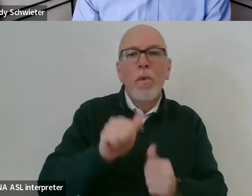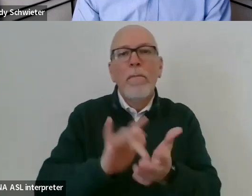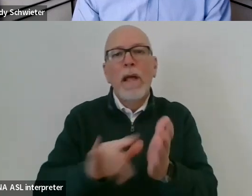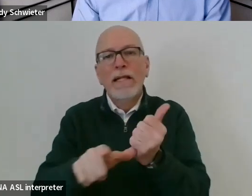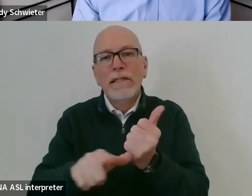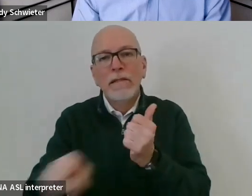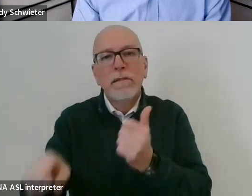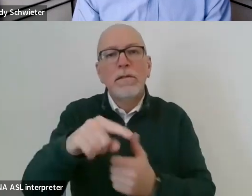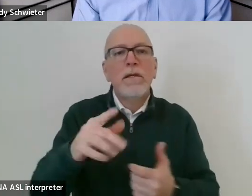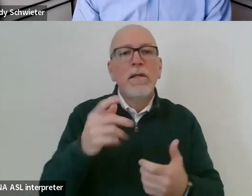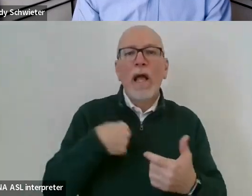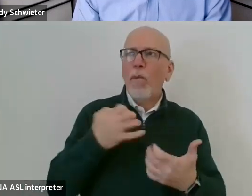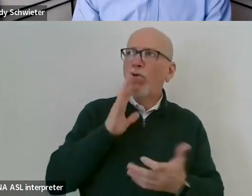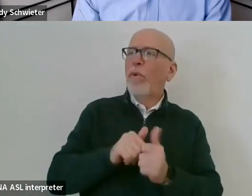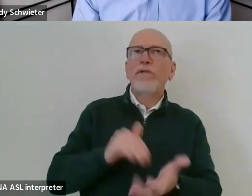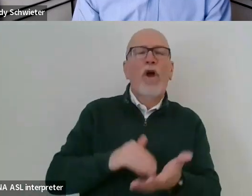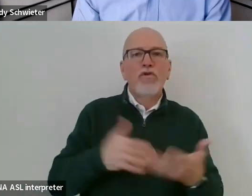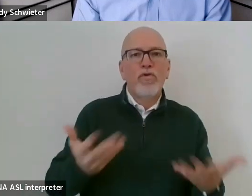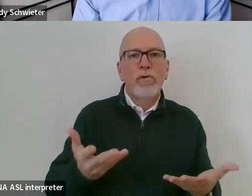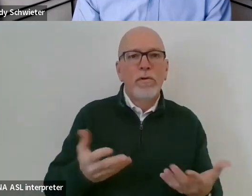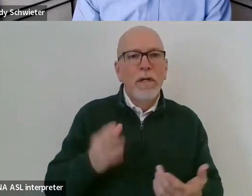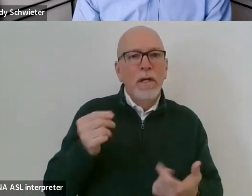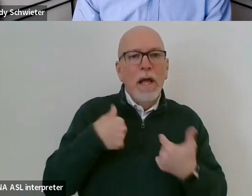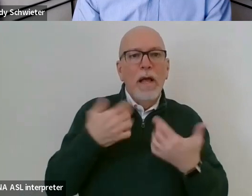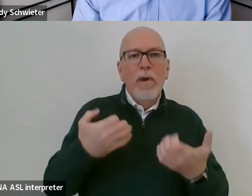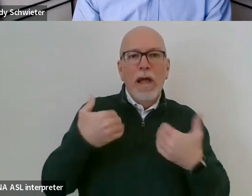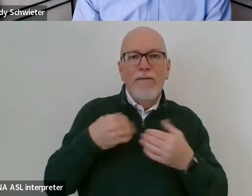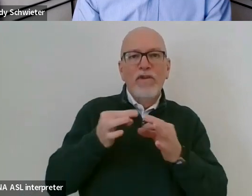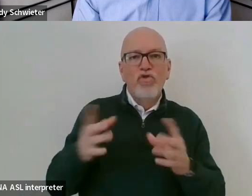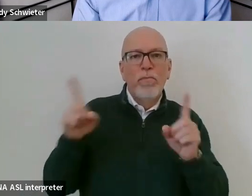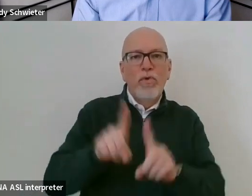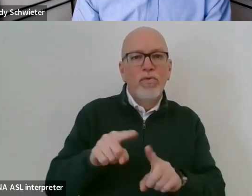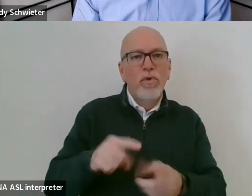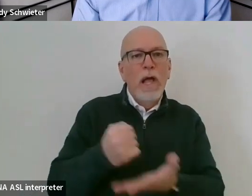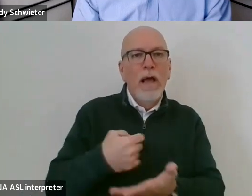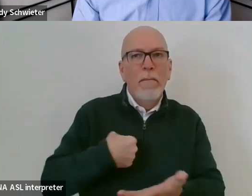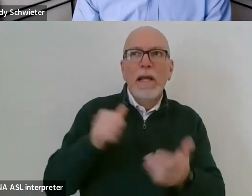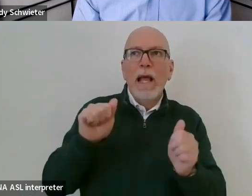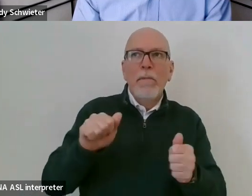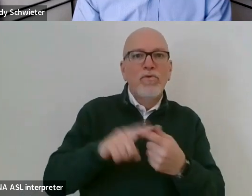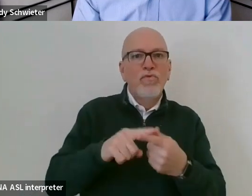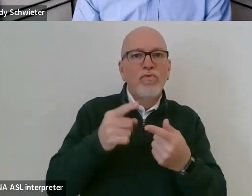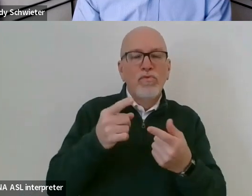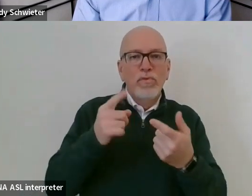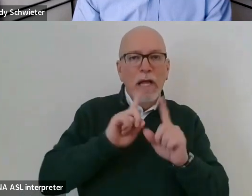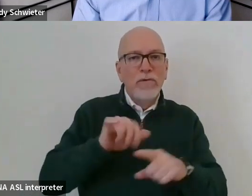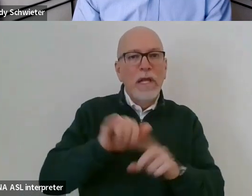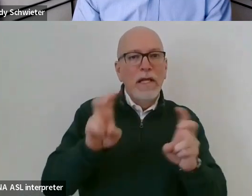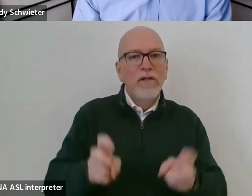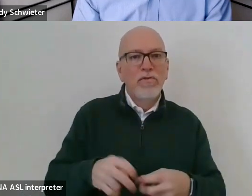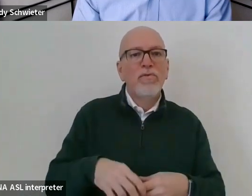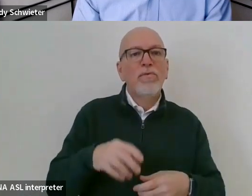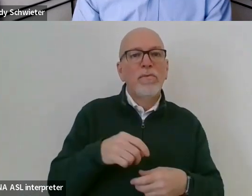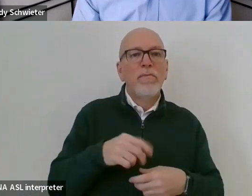and then, gee, I want to talk to my doctor, and I want to have an interpreter that helps me to navigate all these issues. Labor issues, as